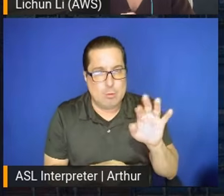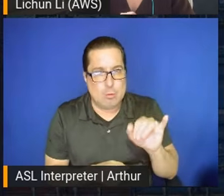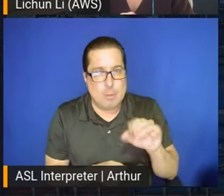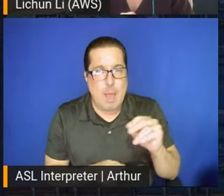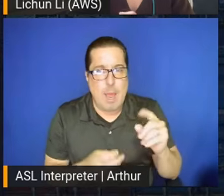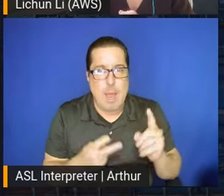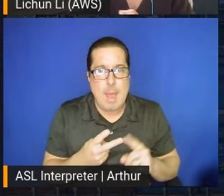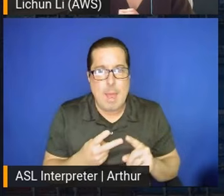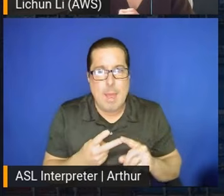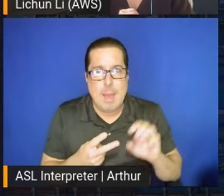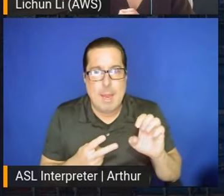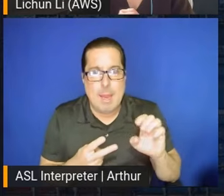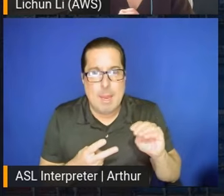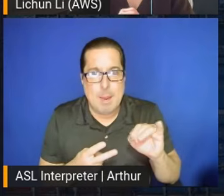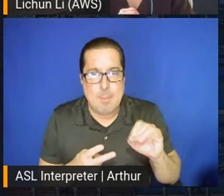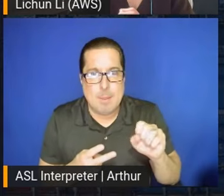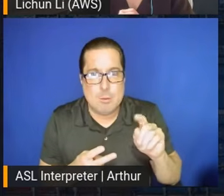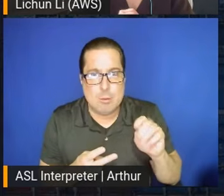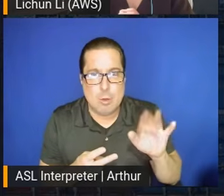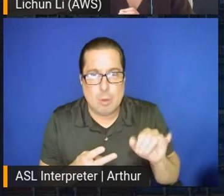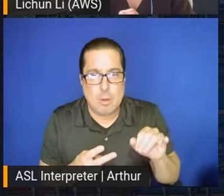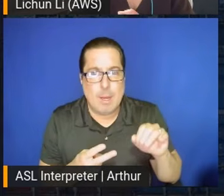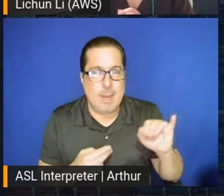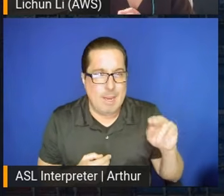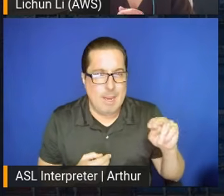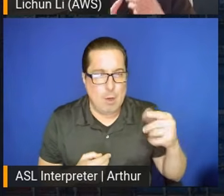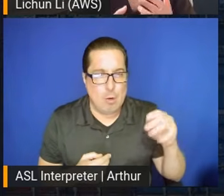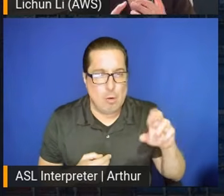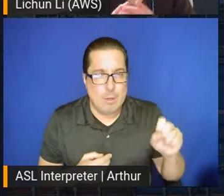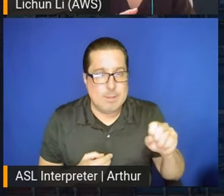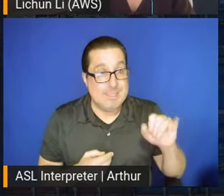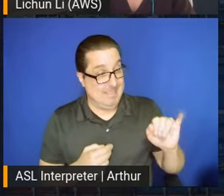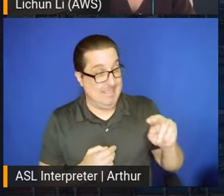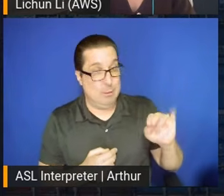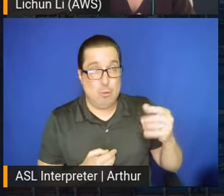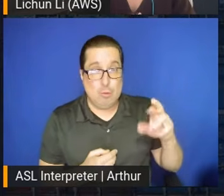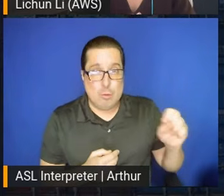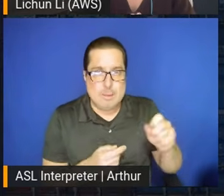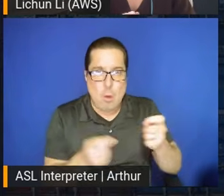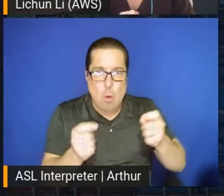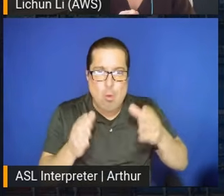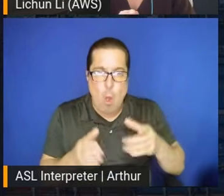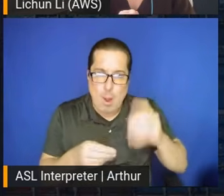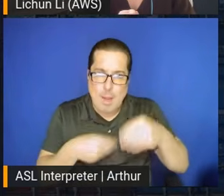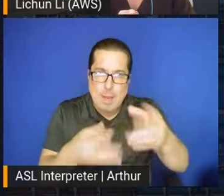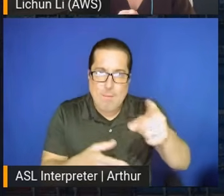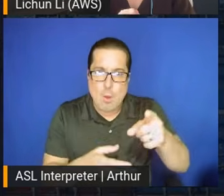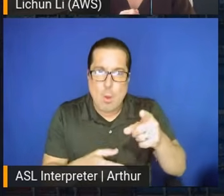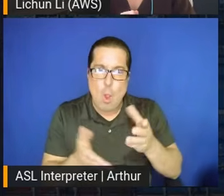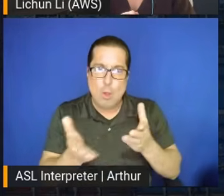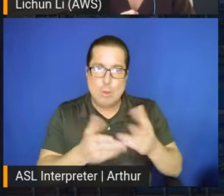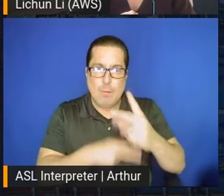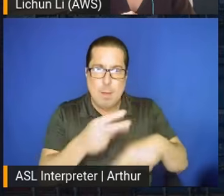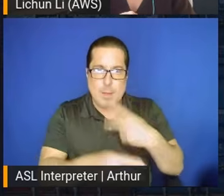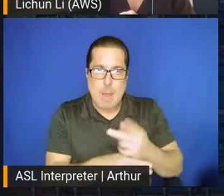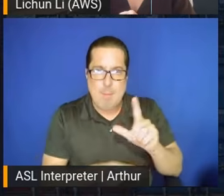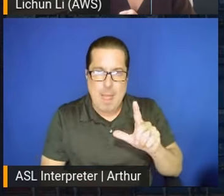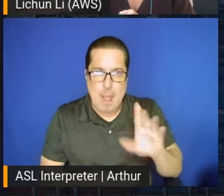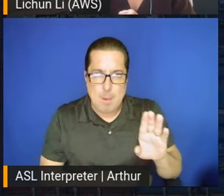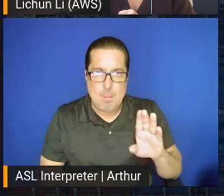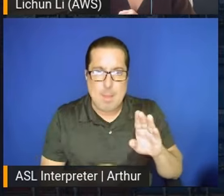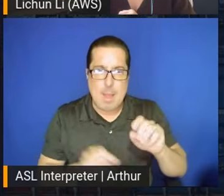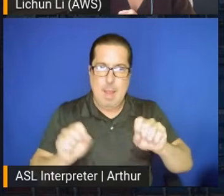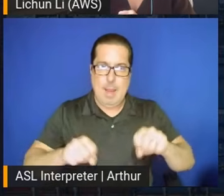emissary ingress as the ingress controller. We're going to also give you service type LB capability